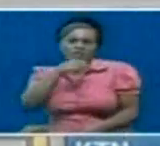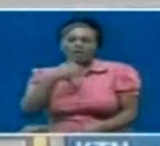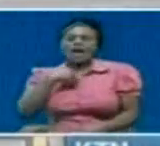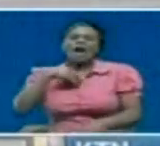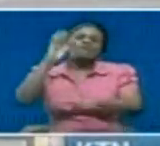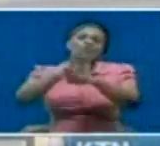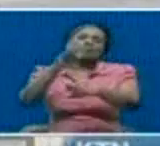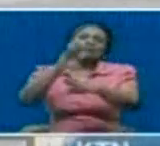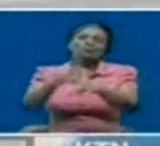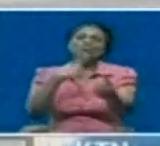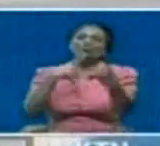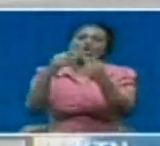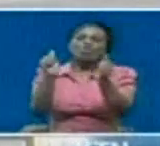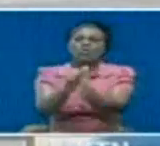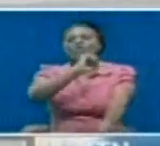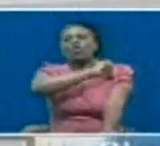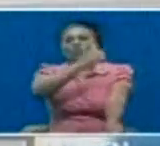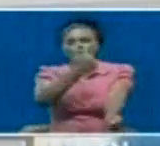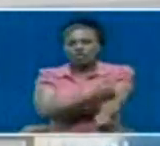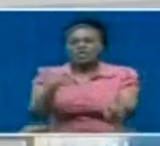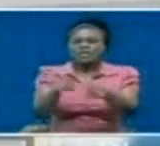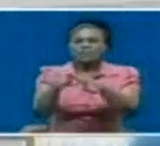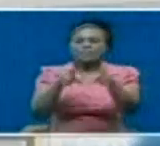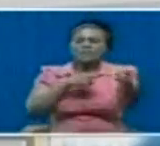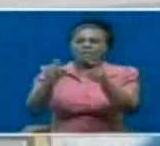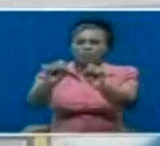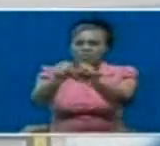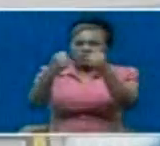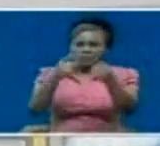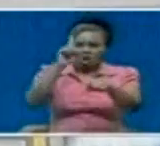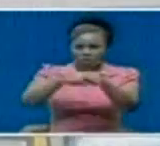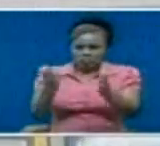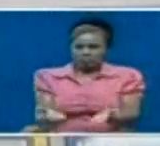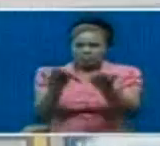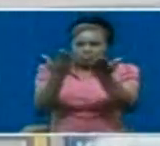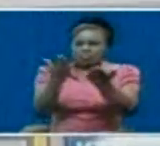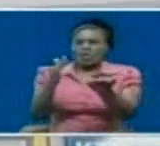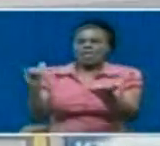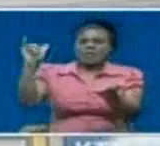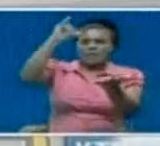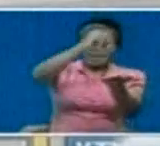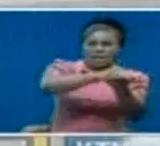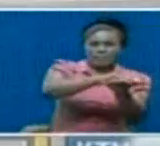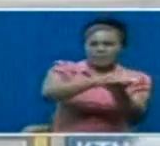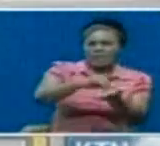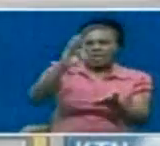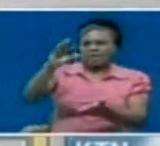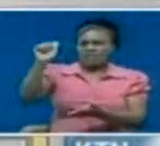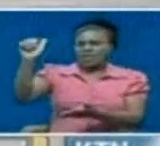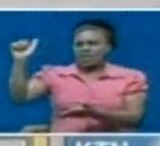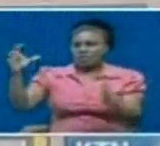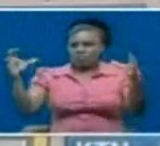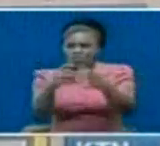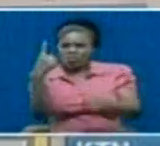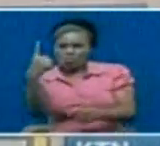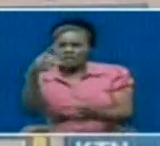the U.S. Federal Aviation Authority and Transport Safety Authority about upgrading Jomo Kenyatta International Airport to FAA's Category 1